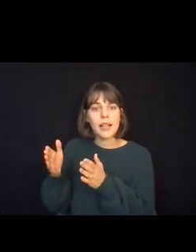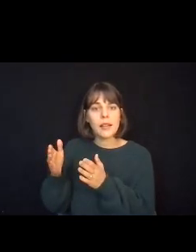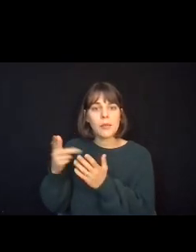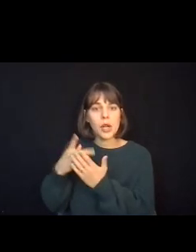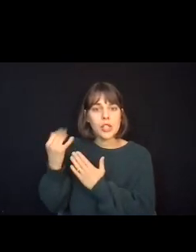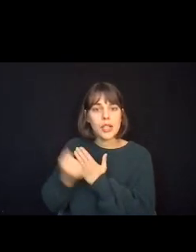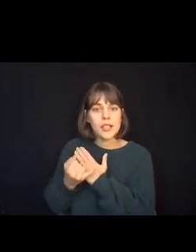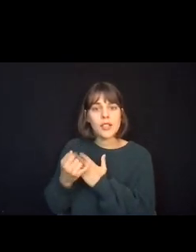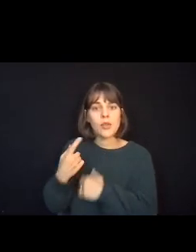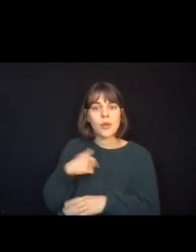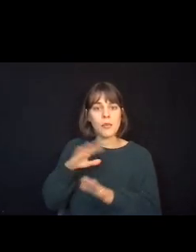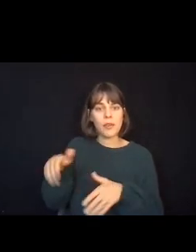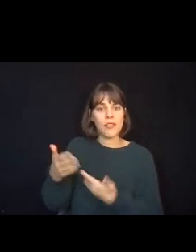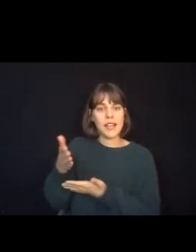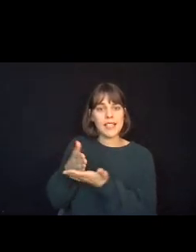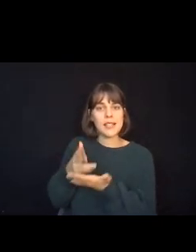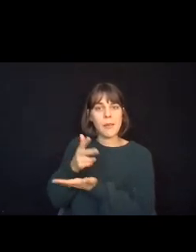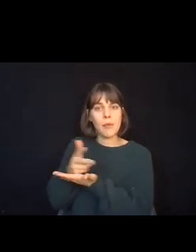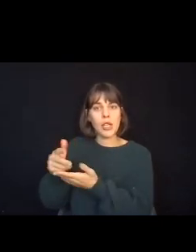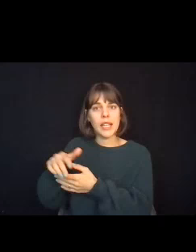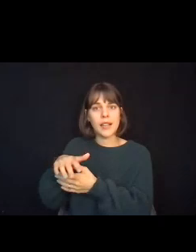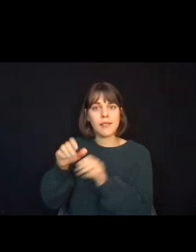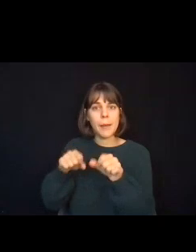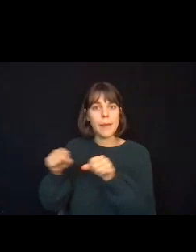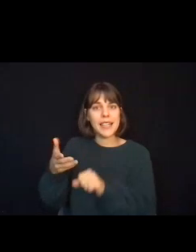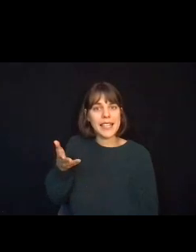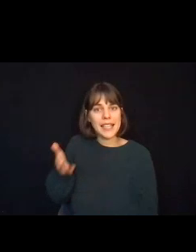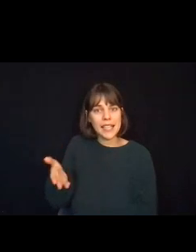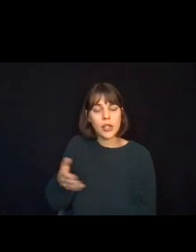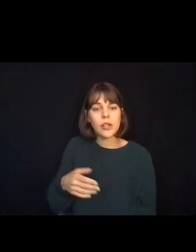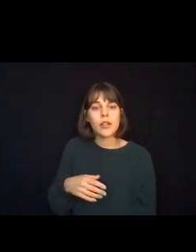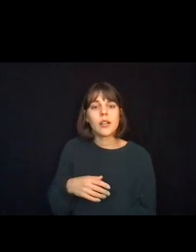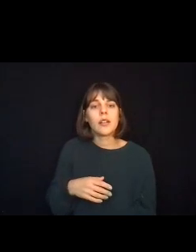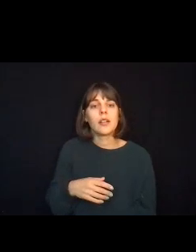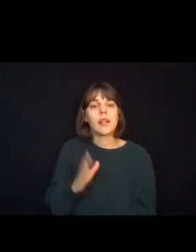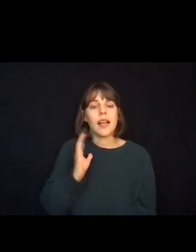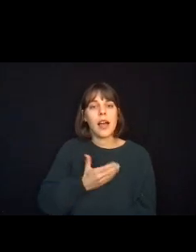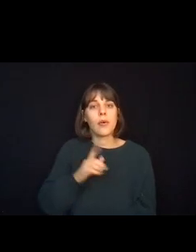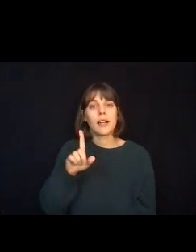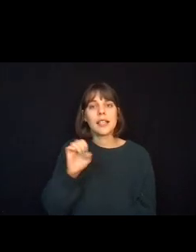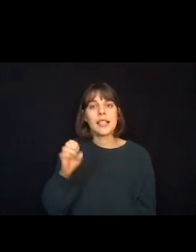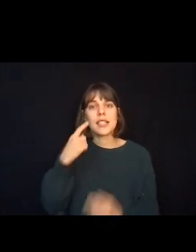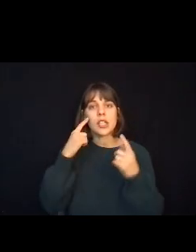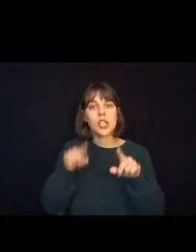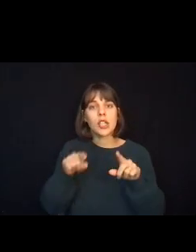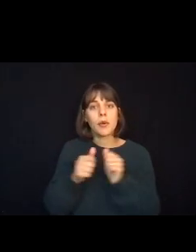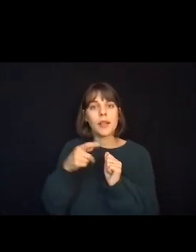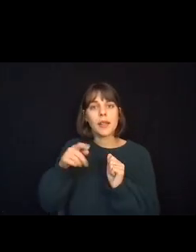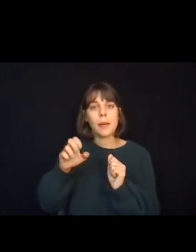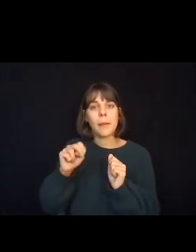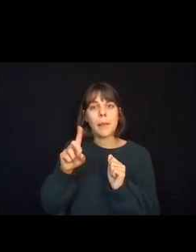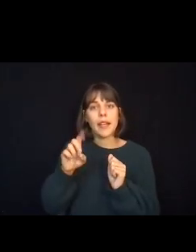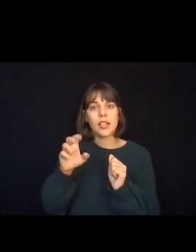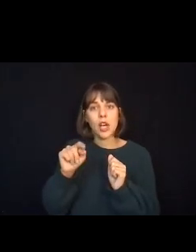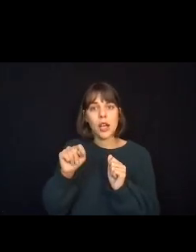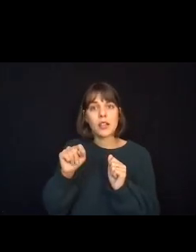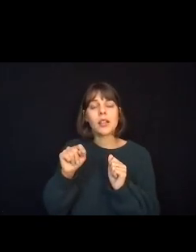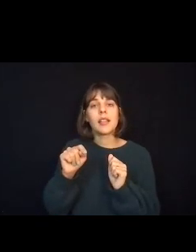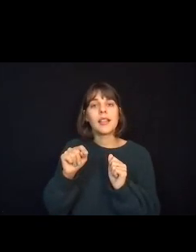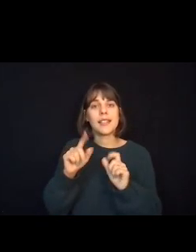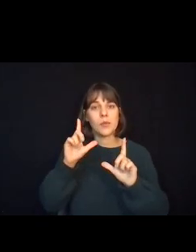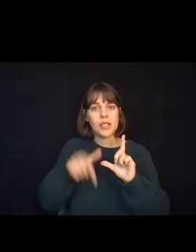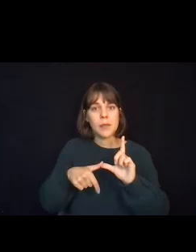parking capacity for the contractor here with the space. Our lease agreement with PennDOT to utilize the site is set to expire on